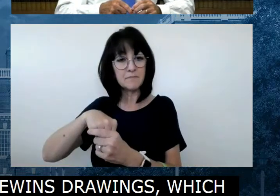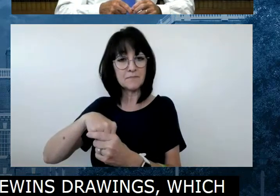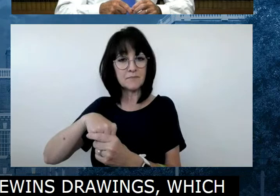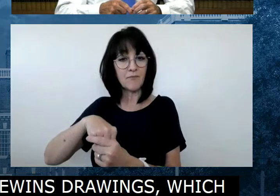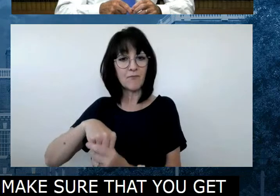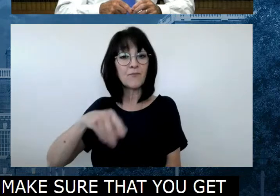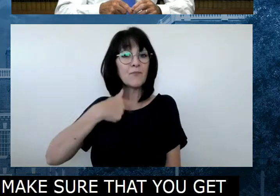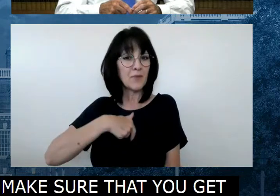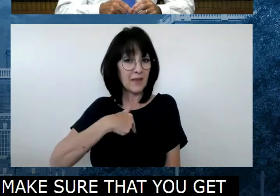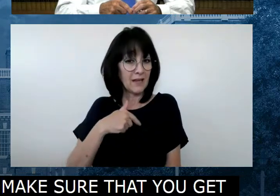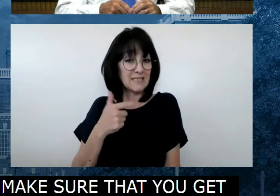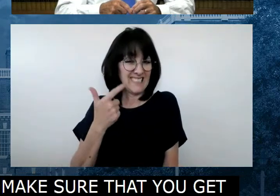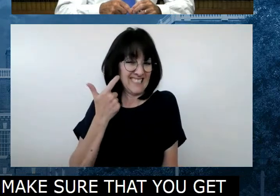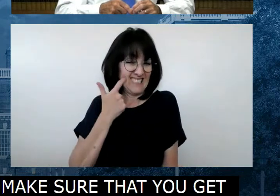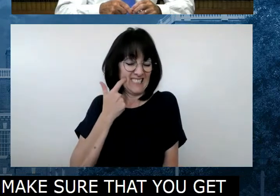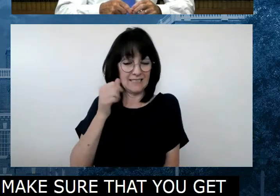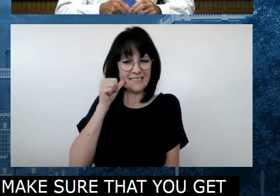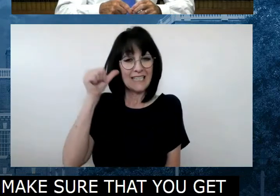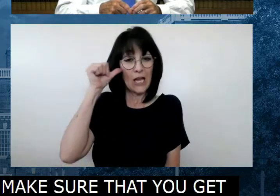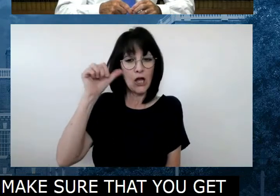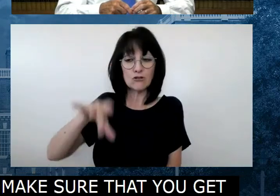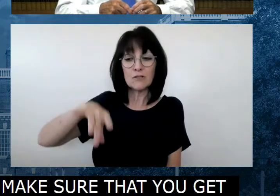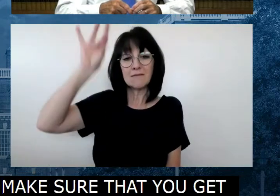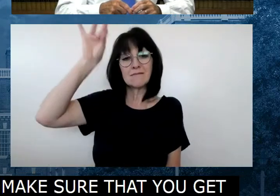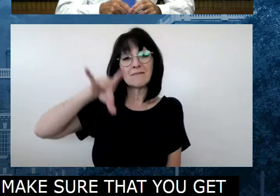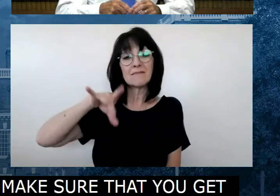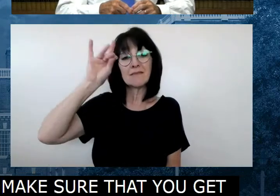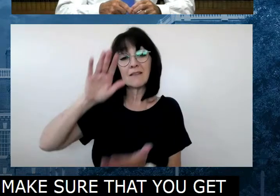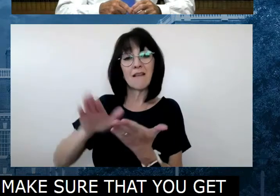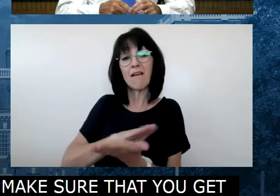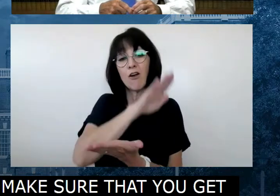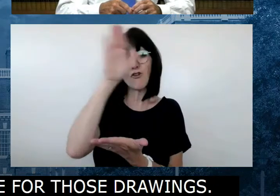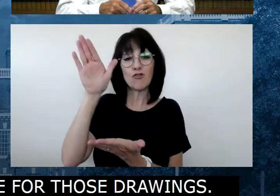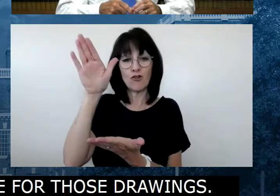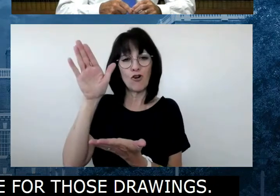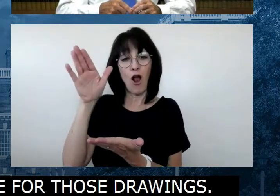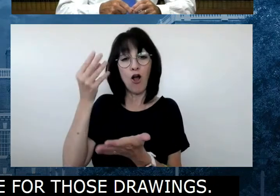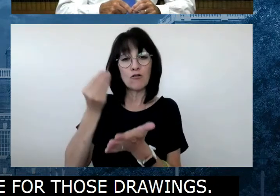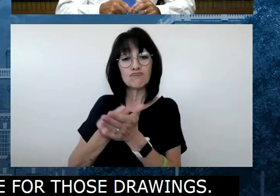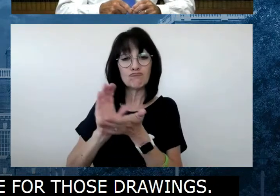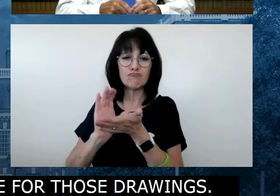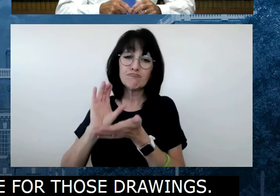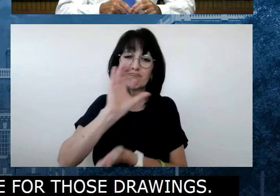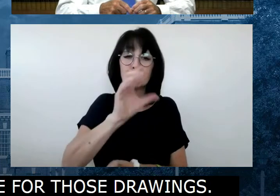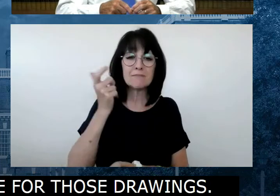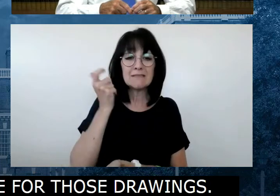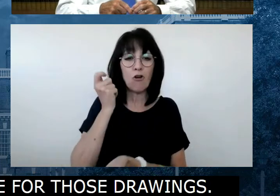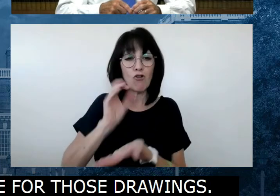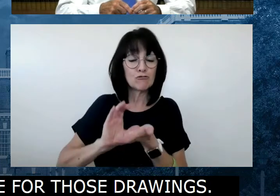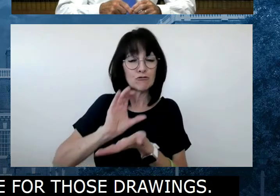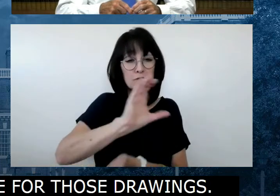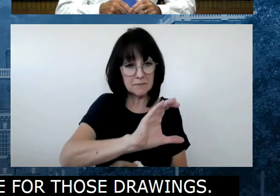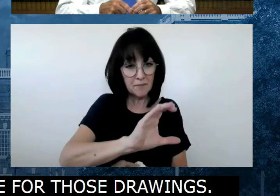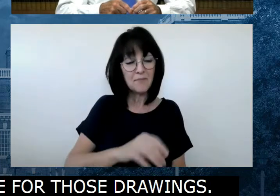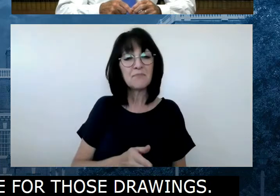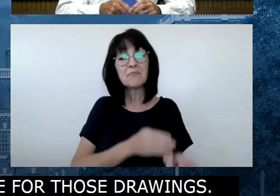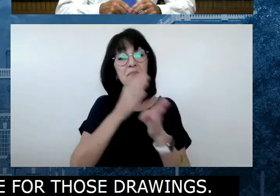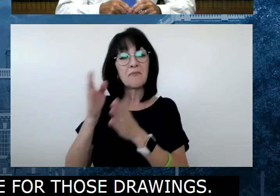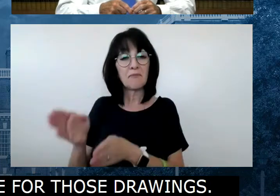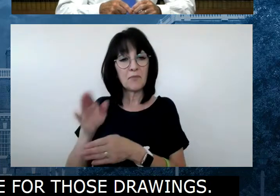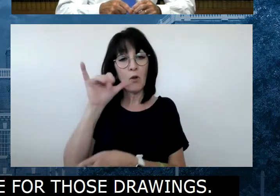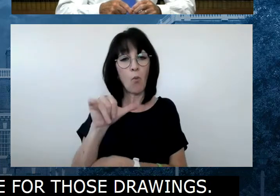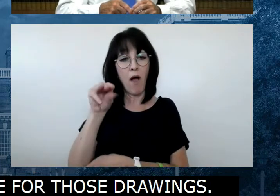college scholarships yesterday, and we have some new prizes with family memberships to the YMCA. We also